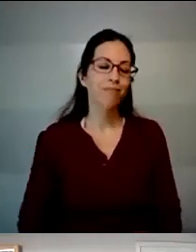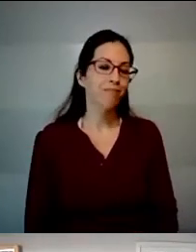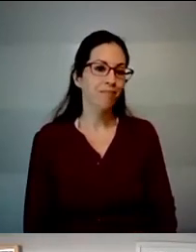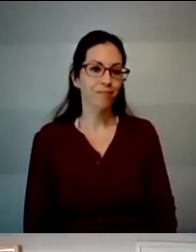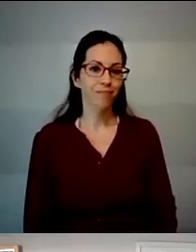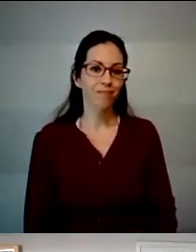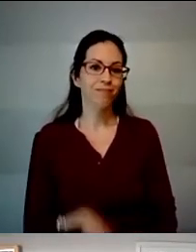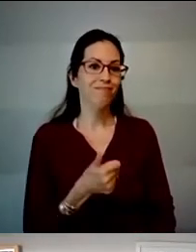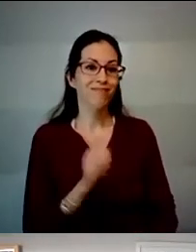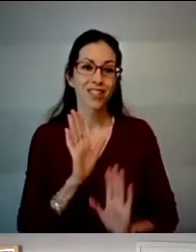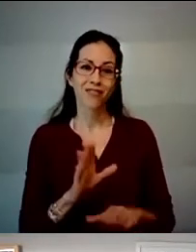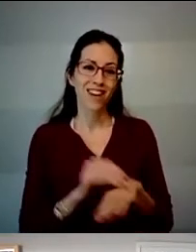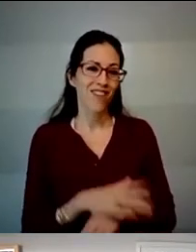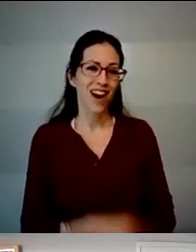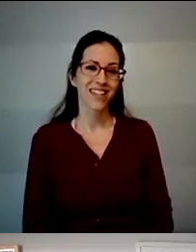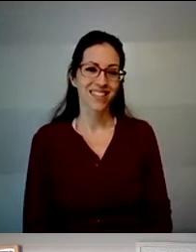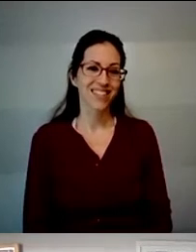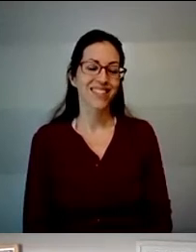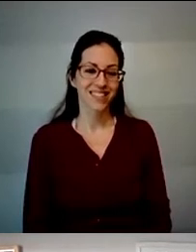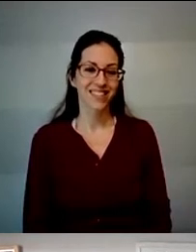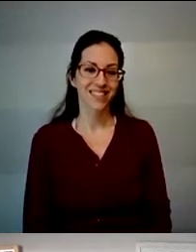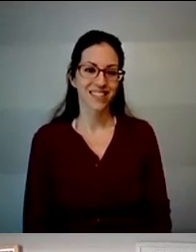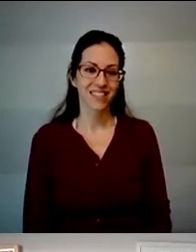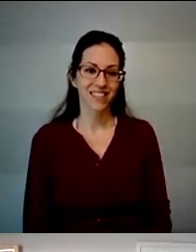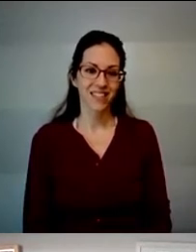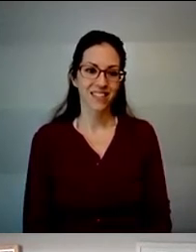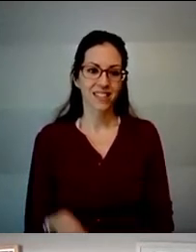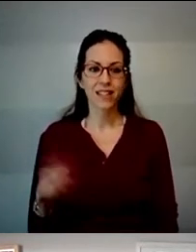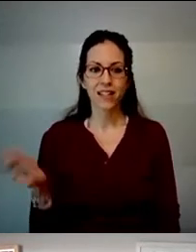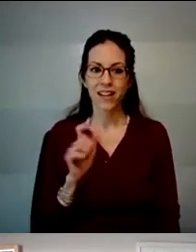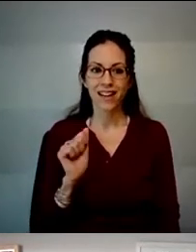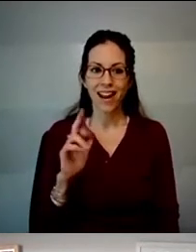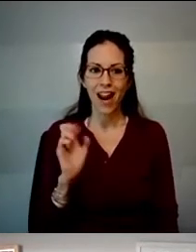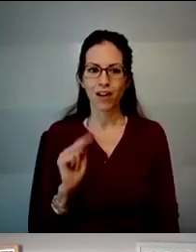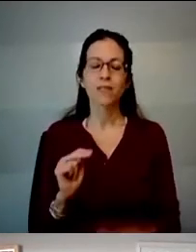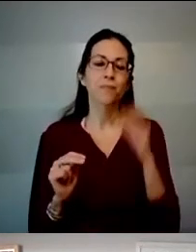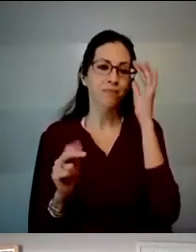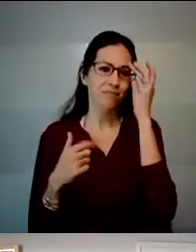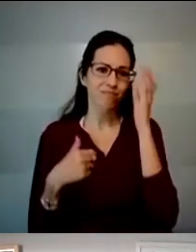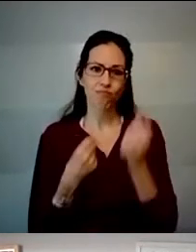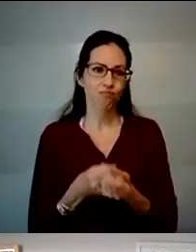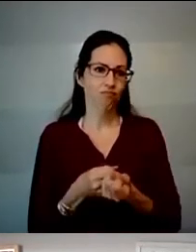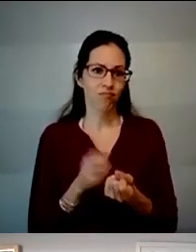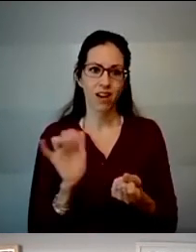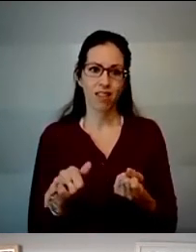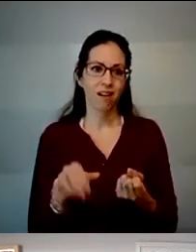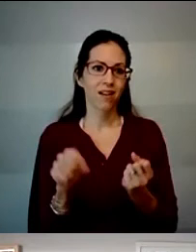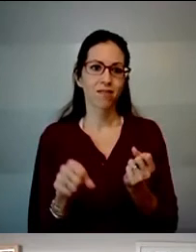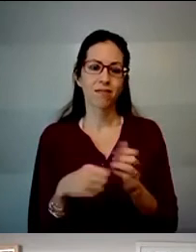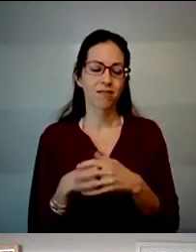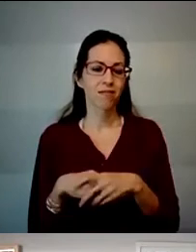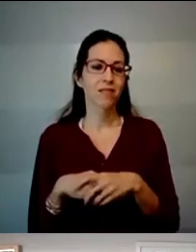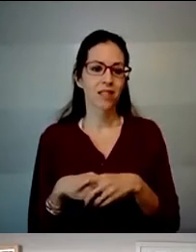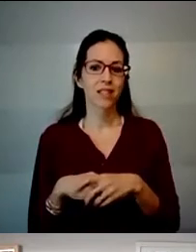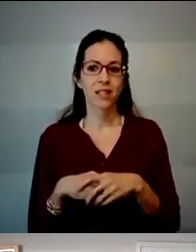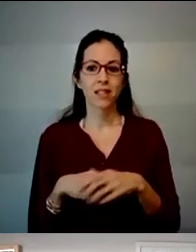That's great advice. Yeah, that's great. Great. Yeah, and I mean, I would echo that. You know, I put, you know, again,